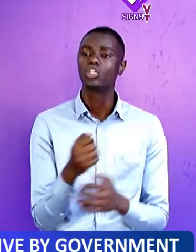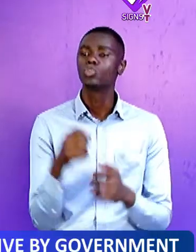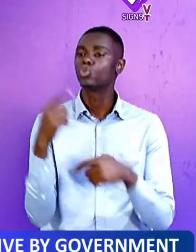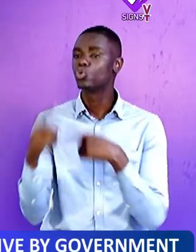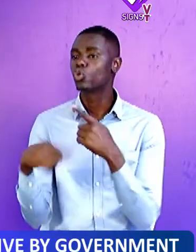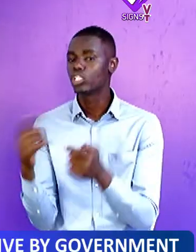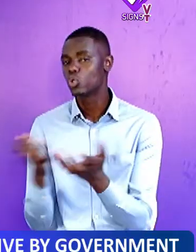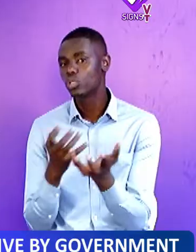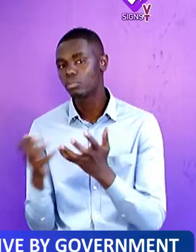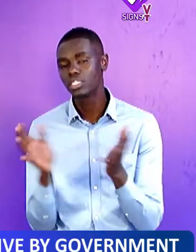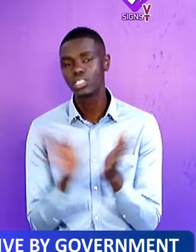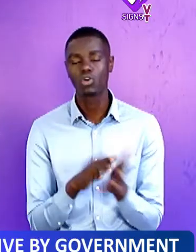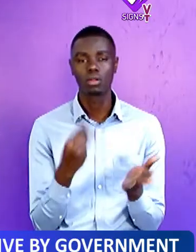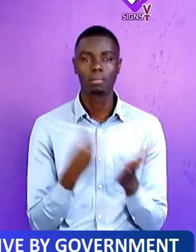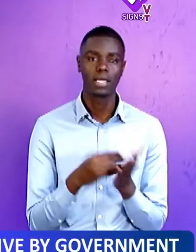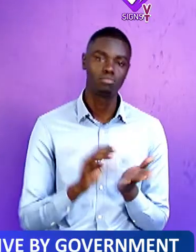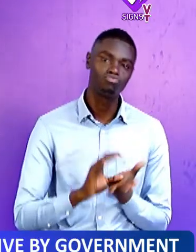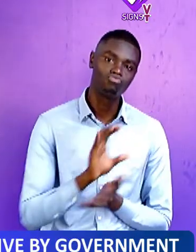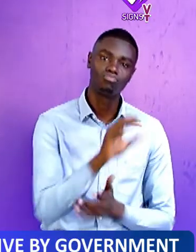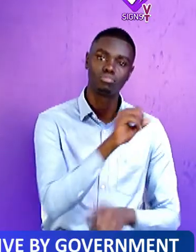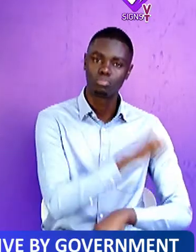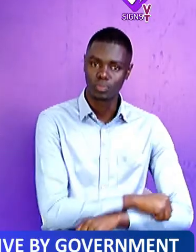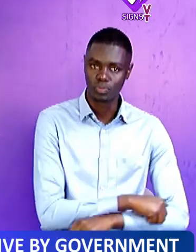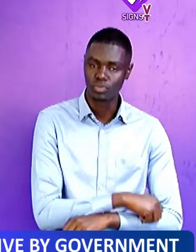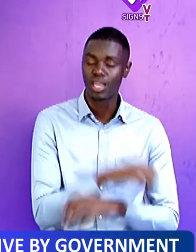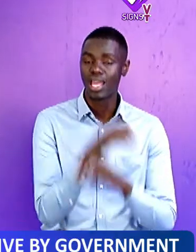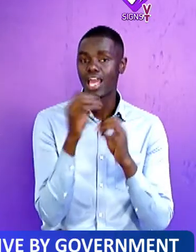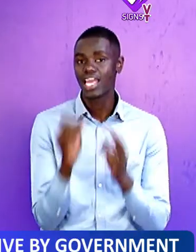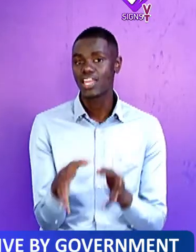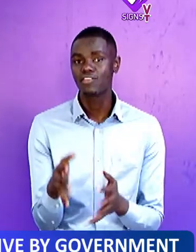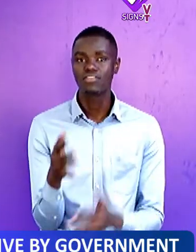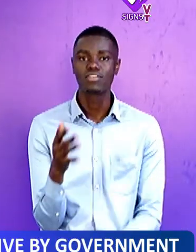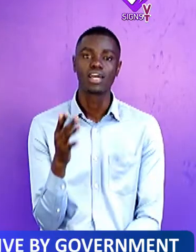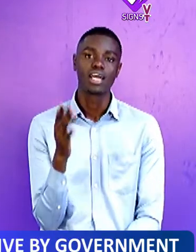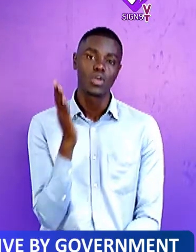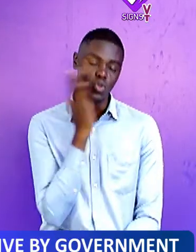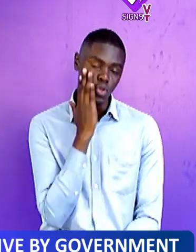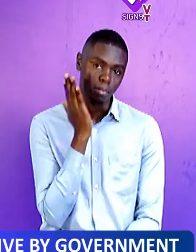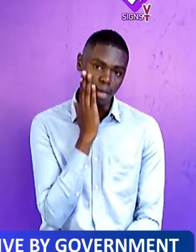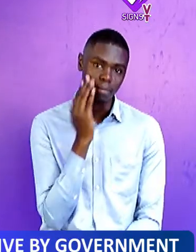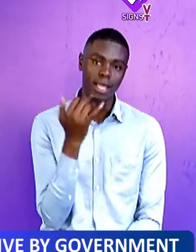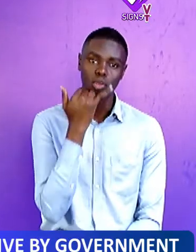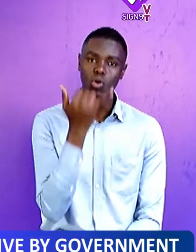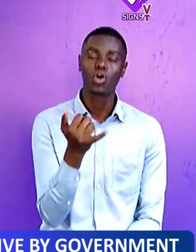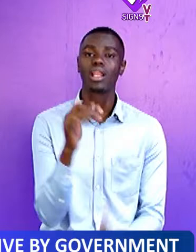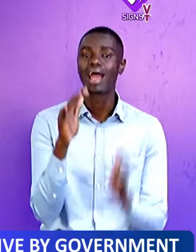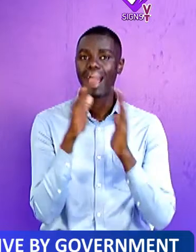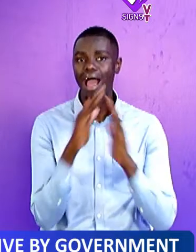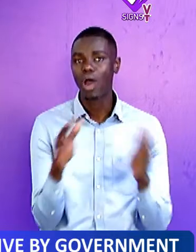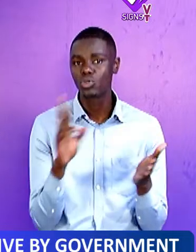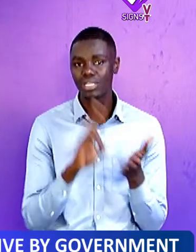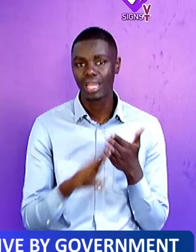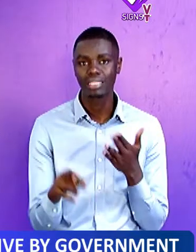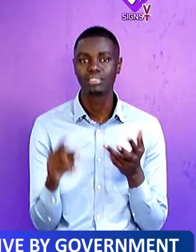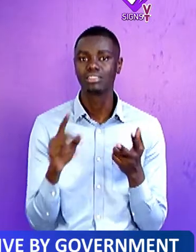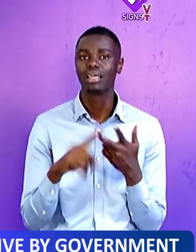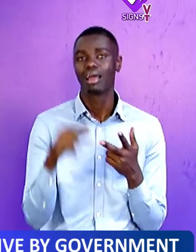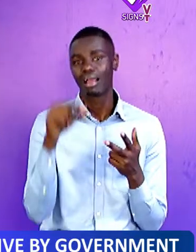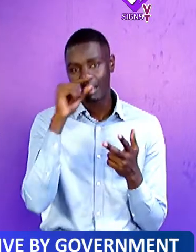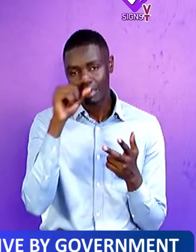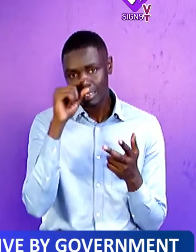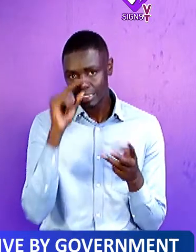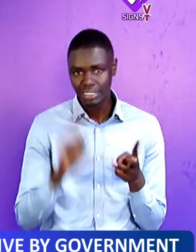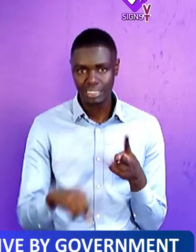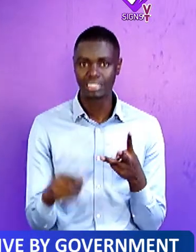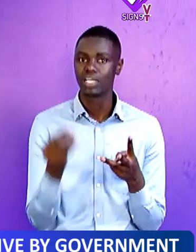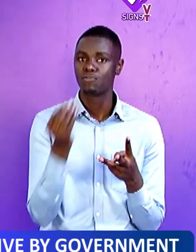fees. When your wife calls you that the food imeisha, shopping ya nyumba imeisha, gas imeisha. Have you heard that gas